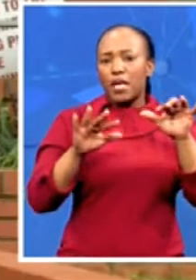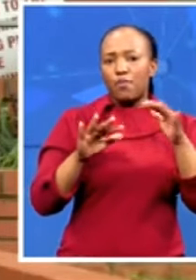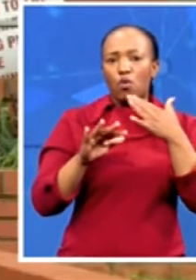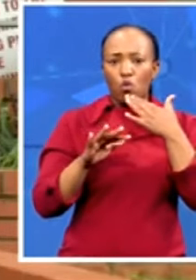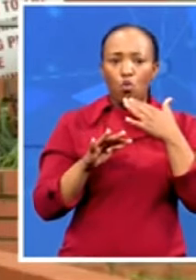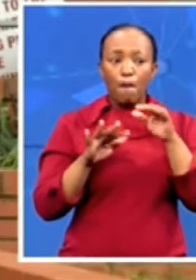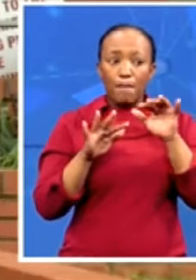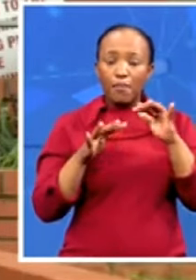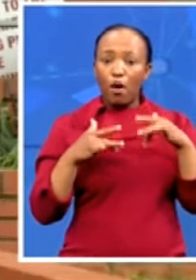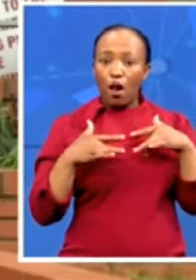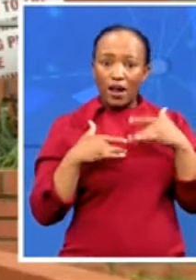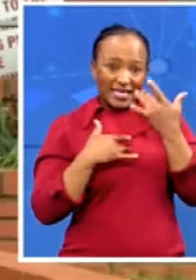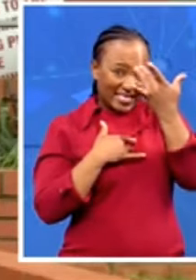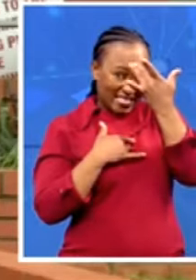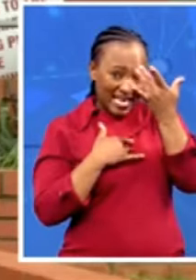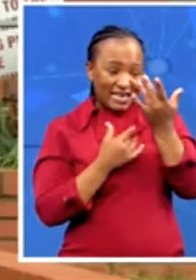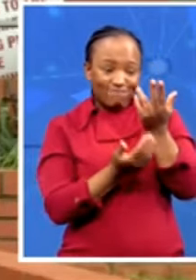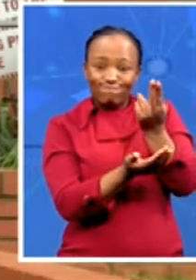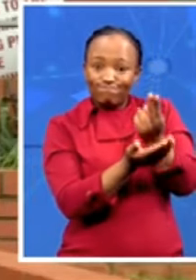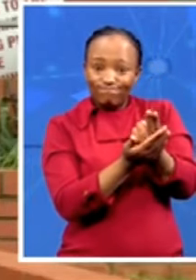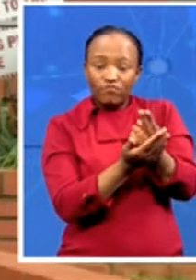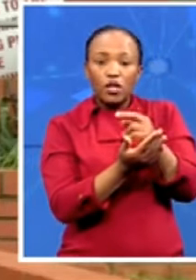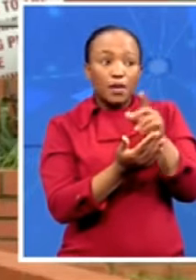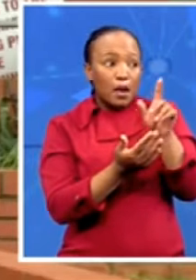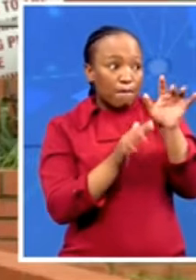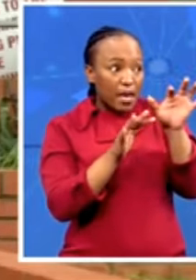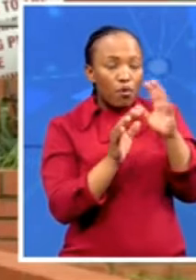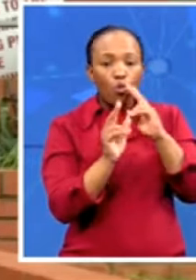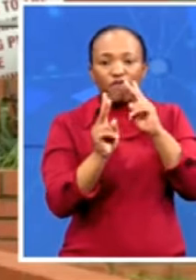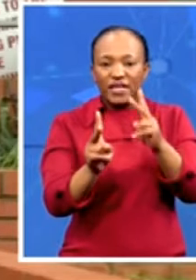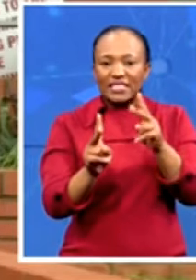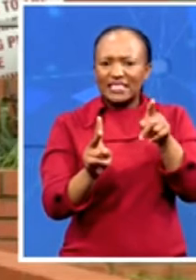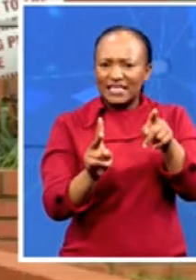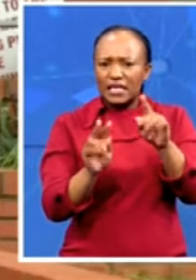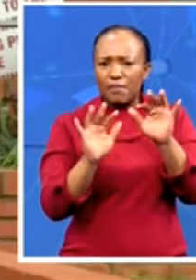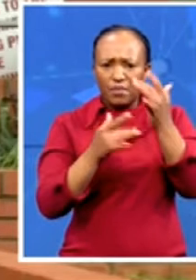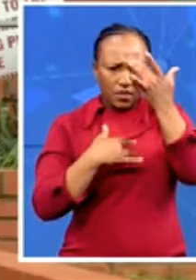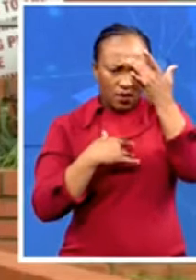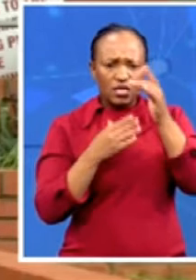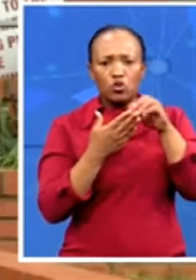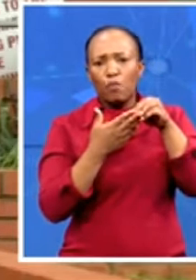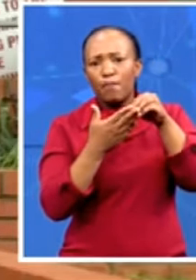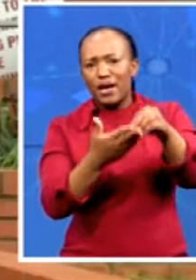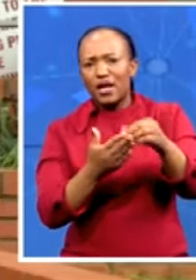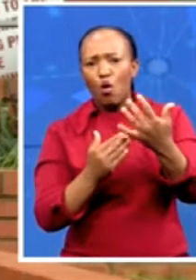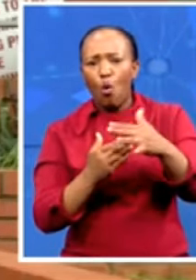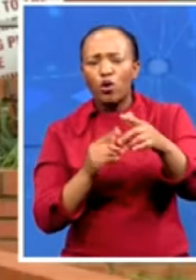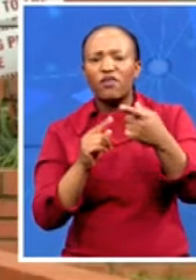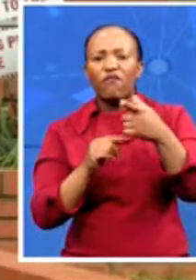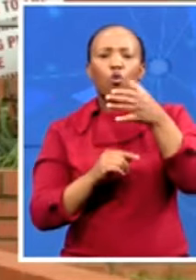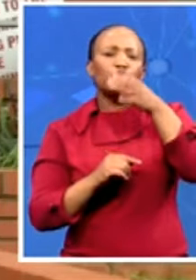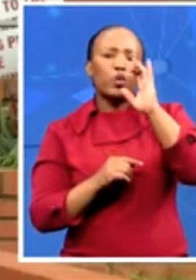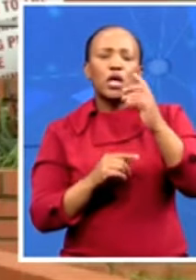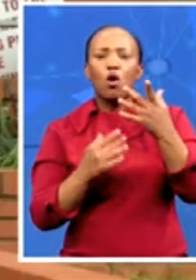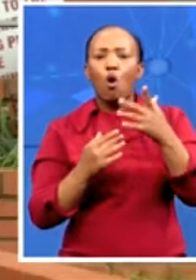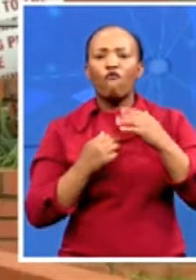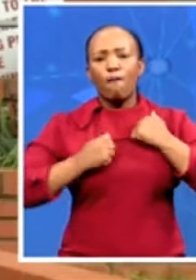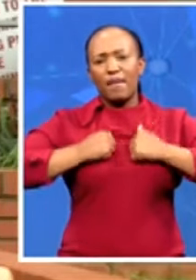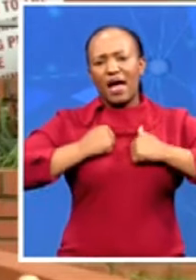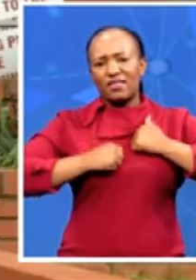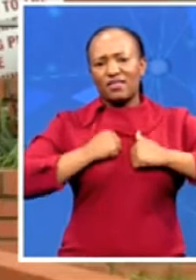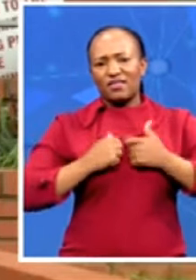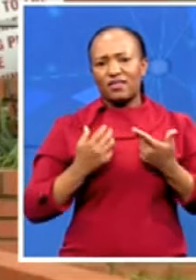home so that their loved one could actually drink or take a bath if they have to take a bath, because the hospital sometimes do run out of water